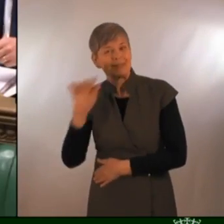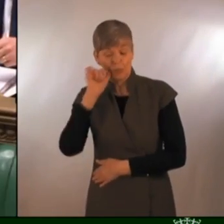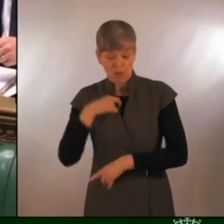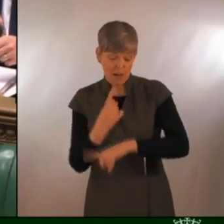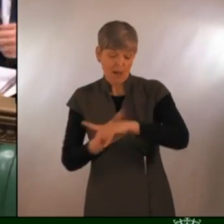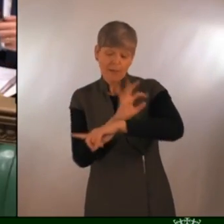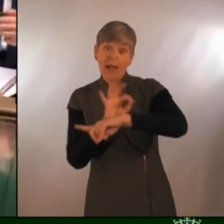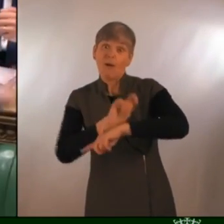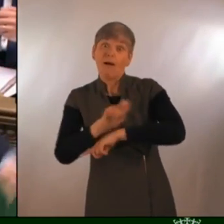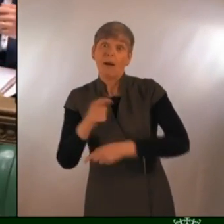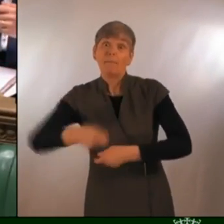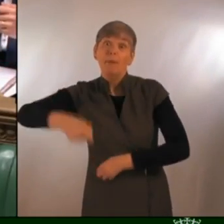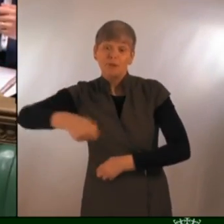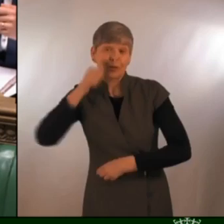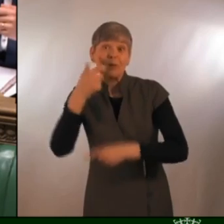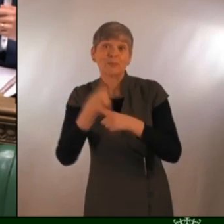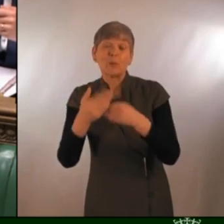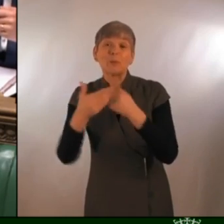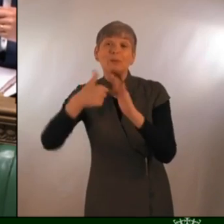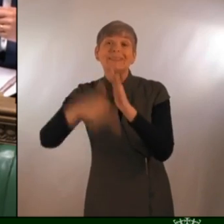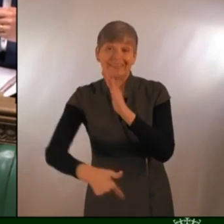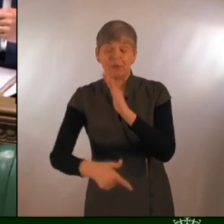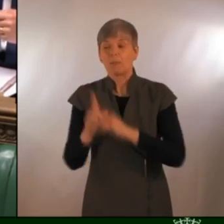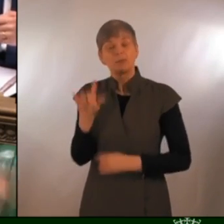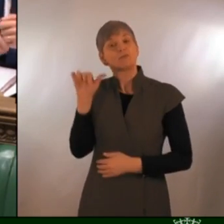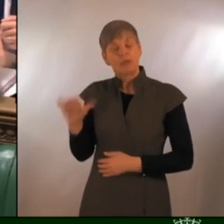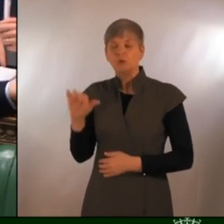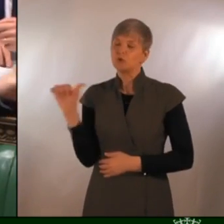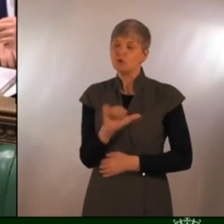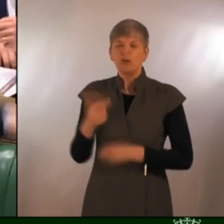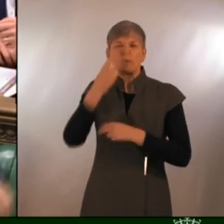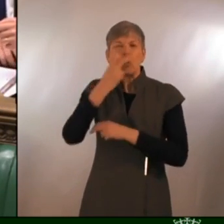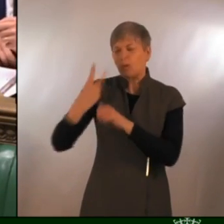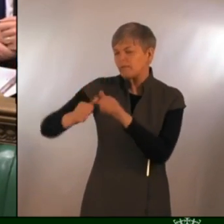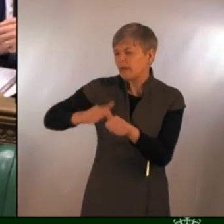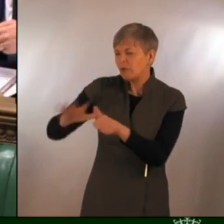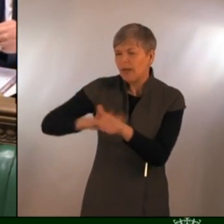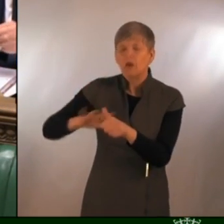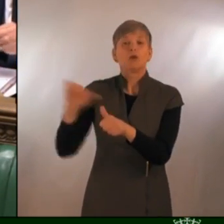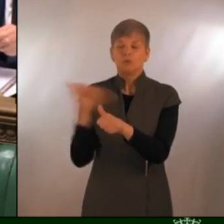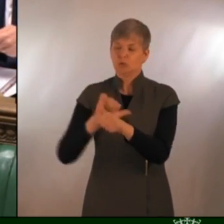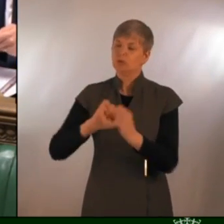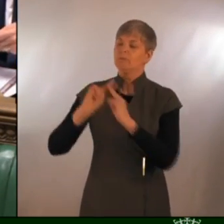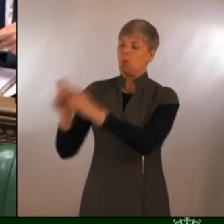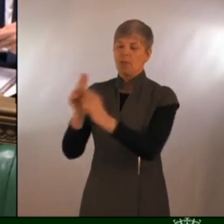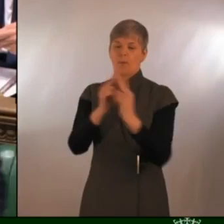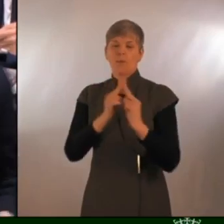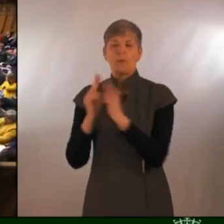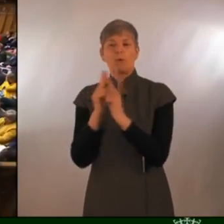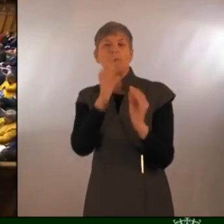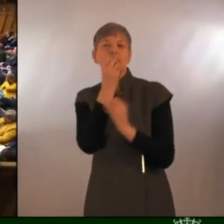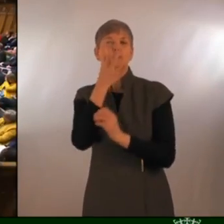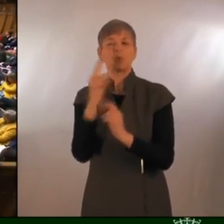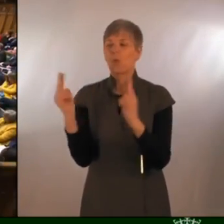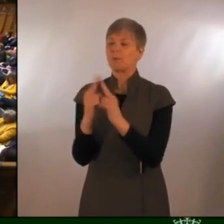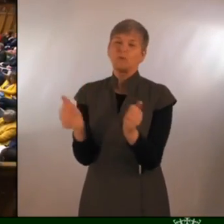half an hour's time. But he is quite right that we should be building on brownfield sites and building the beautiful homes that people actually want. Leader